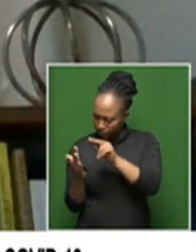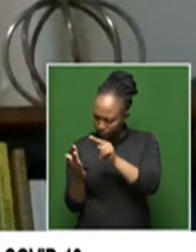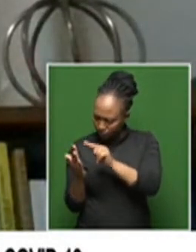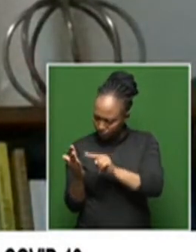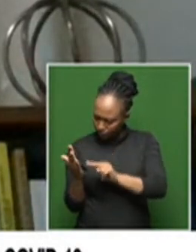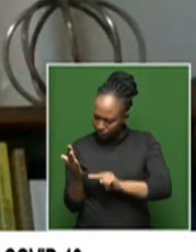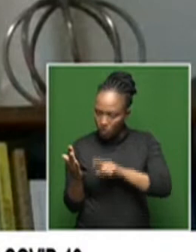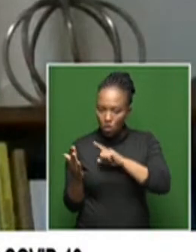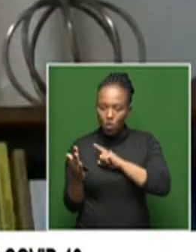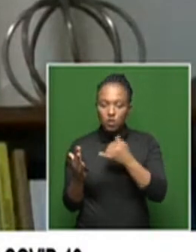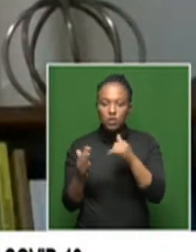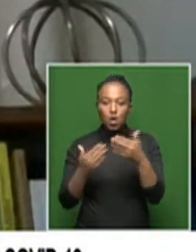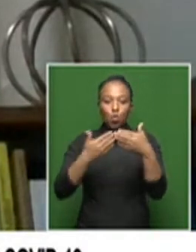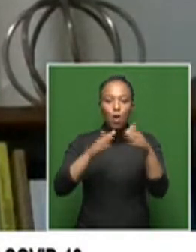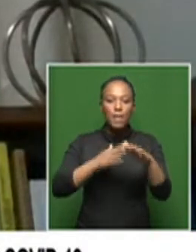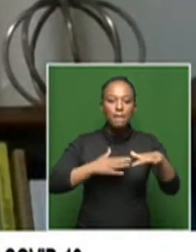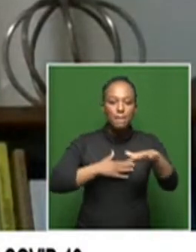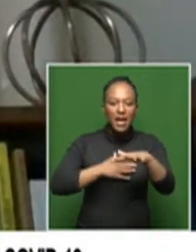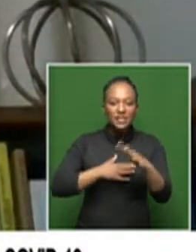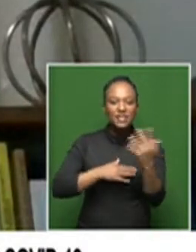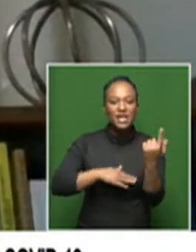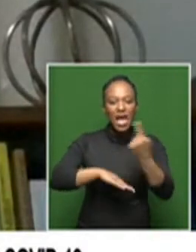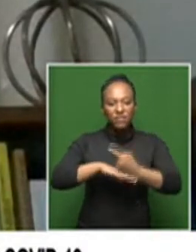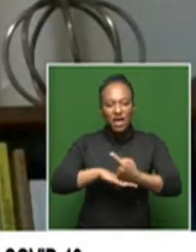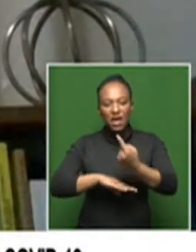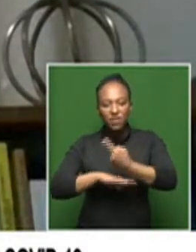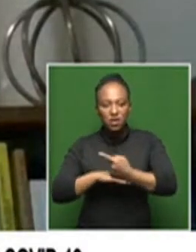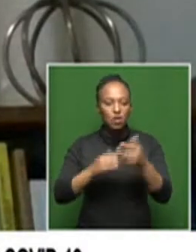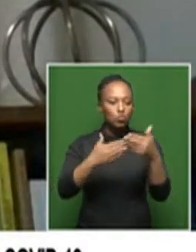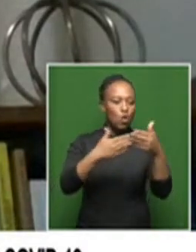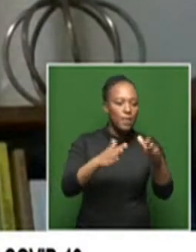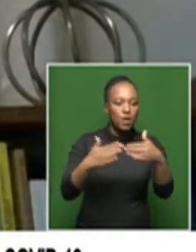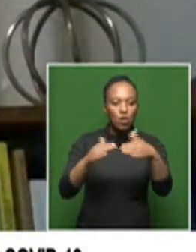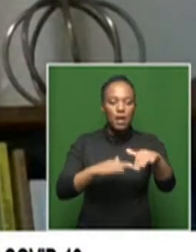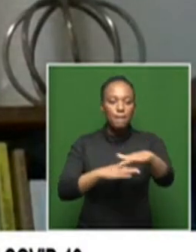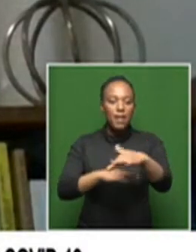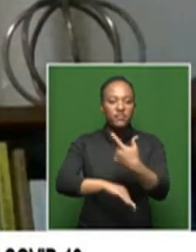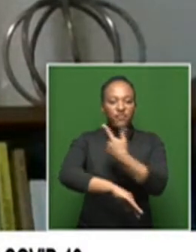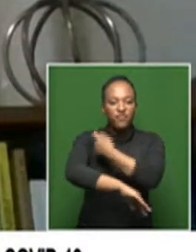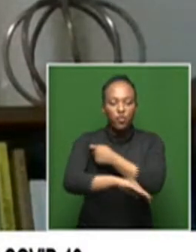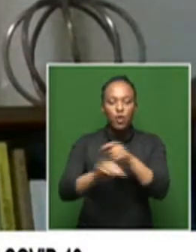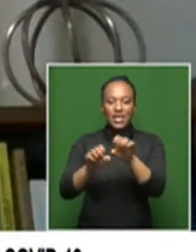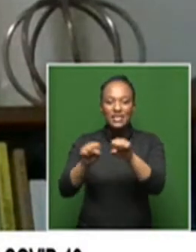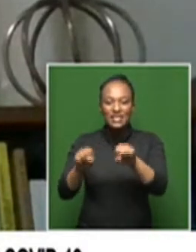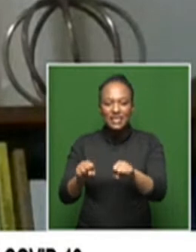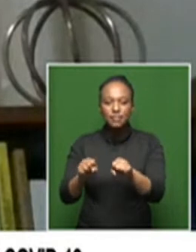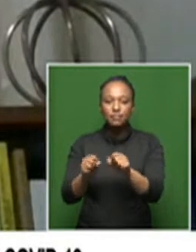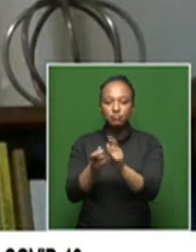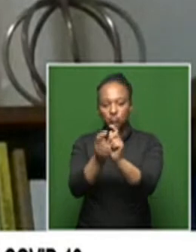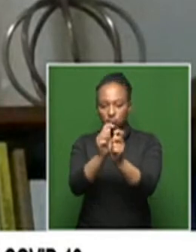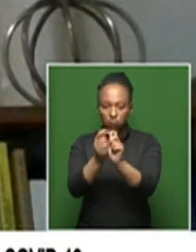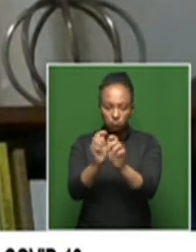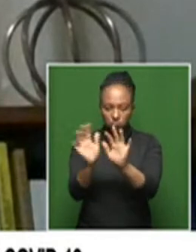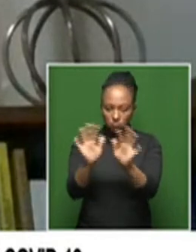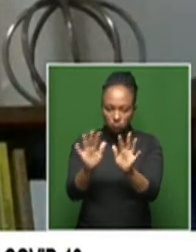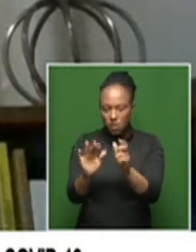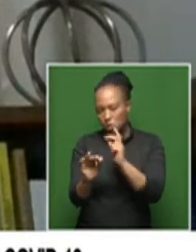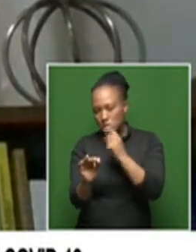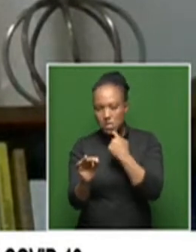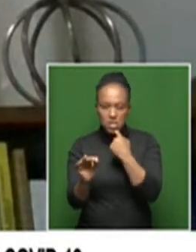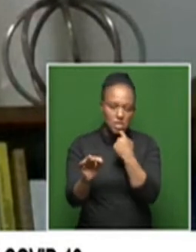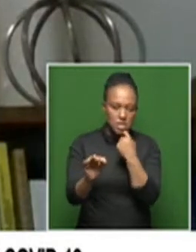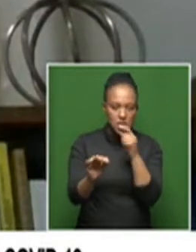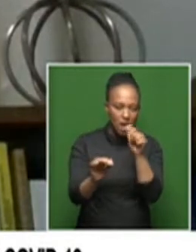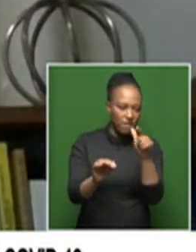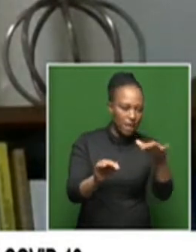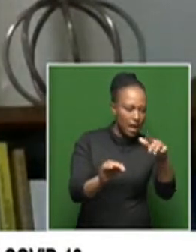are opening up sites on a daily basis, the system are being rerun to look at if there is a